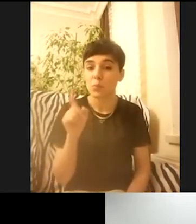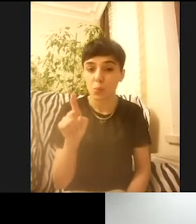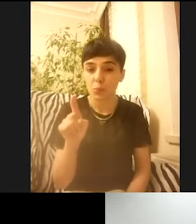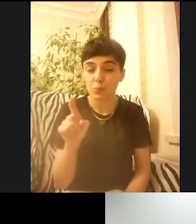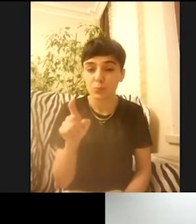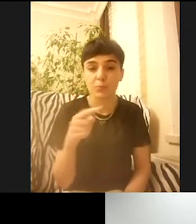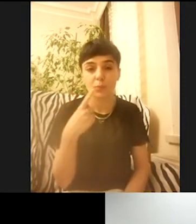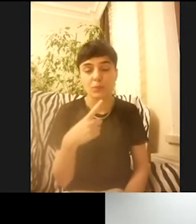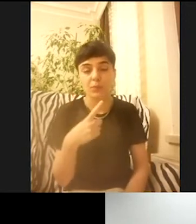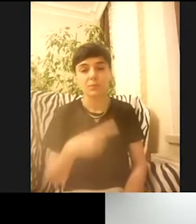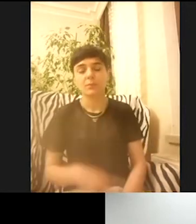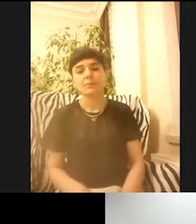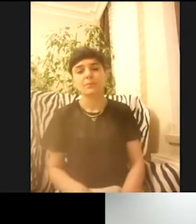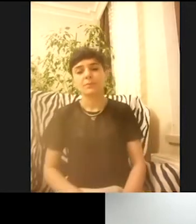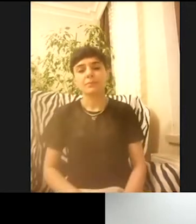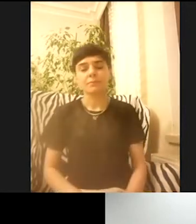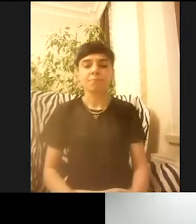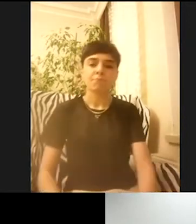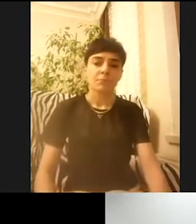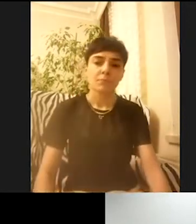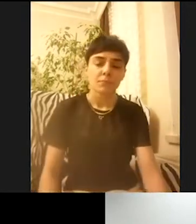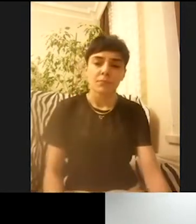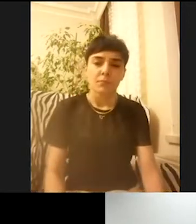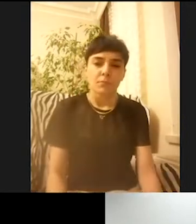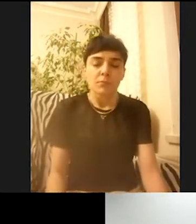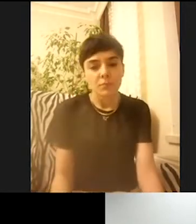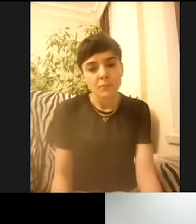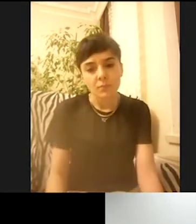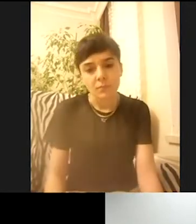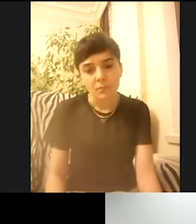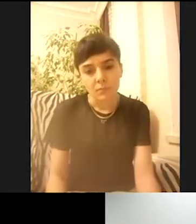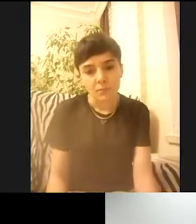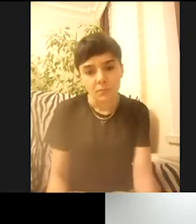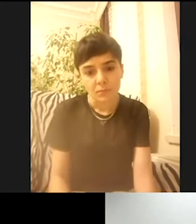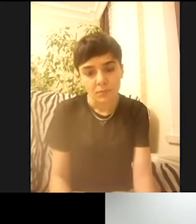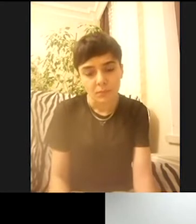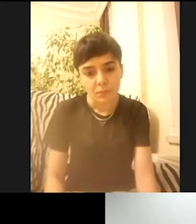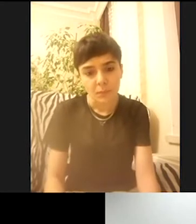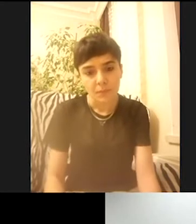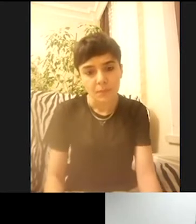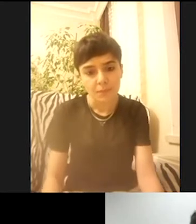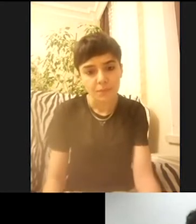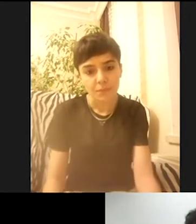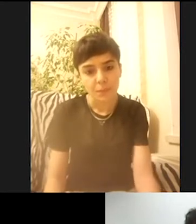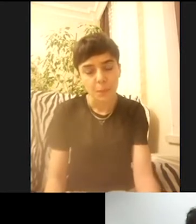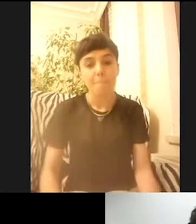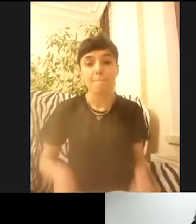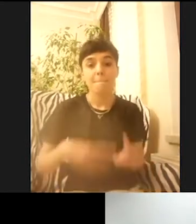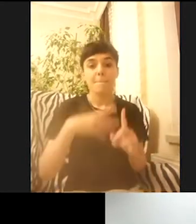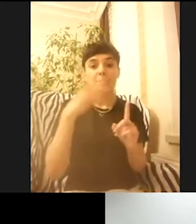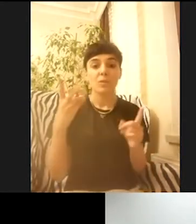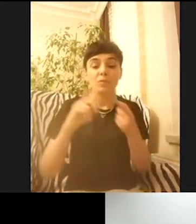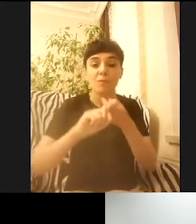implicates the sexual exceptionalism, which ignores homophobia at home while projecting homophobia on the